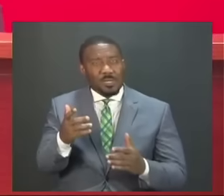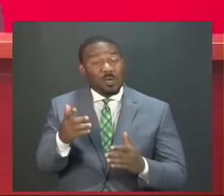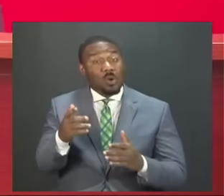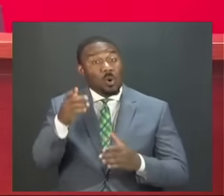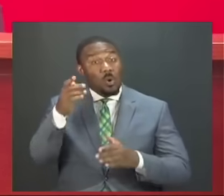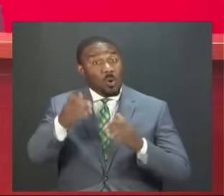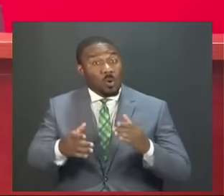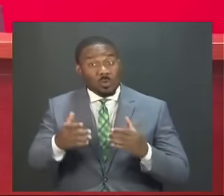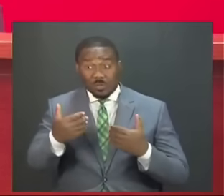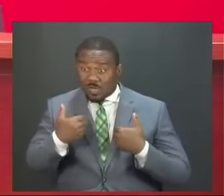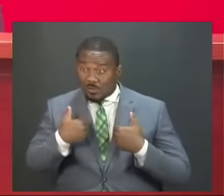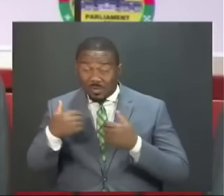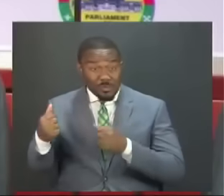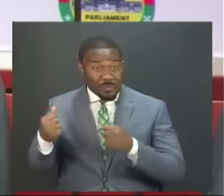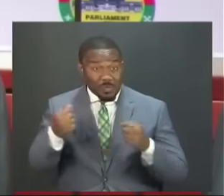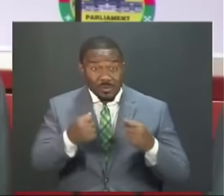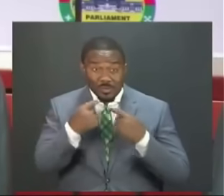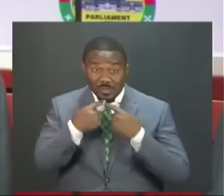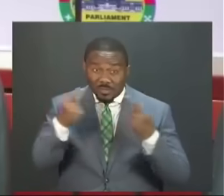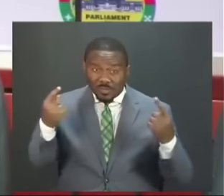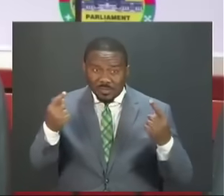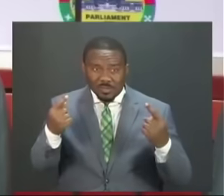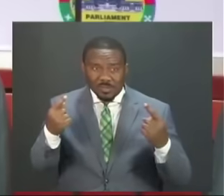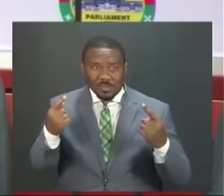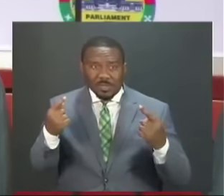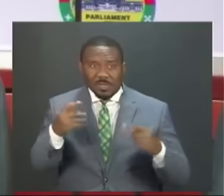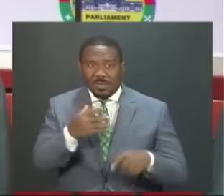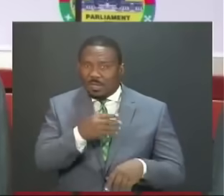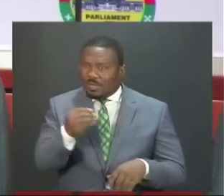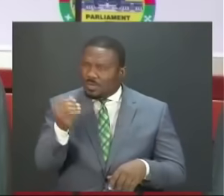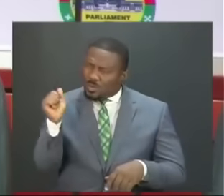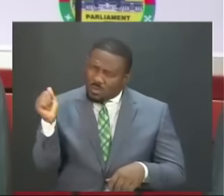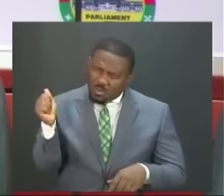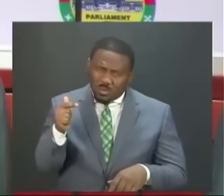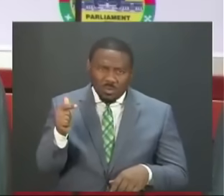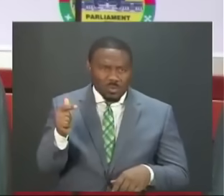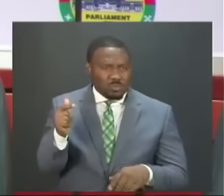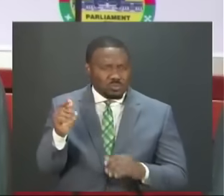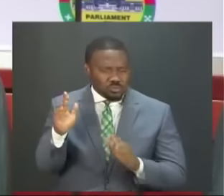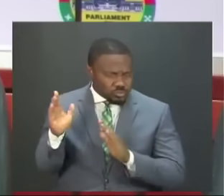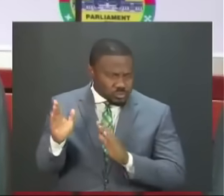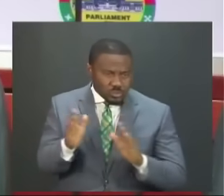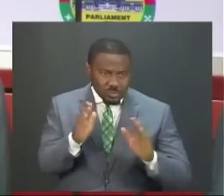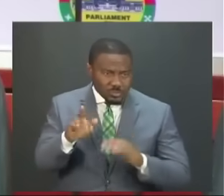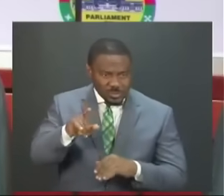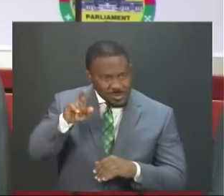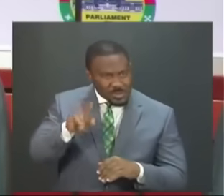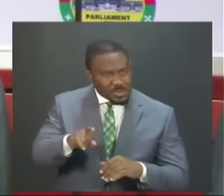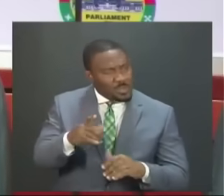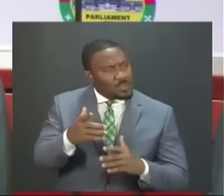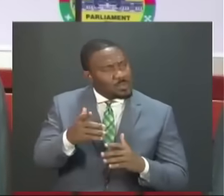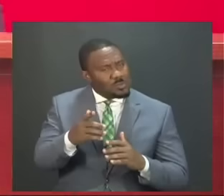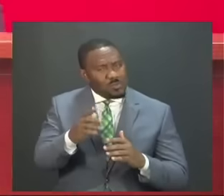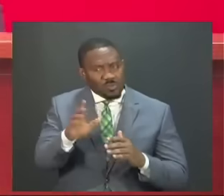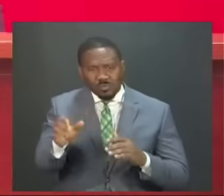declare and make all necessary orders needed to restore the status quo.